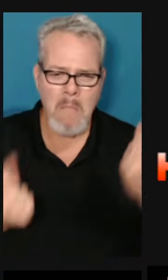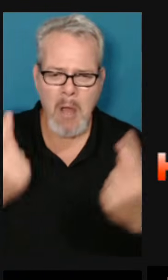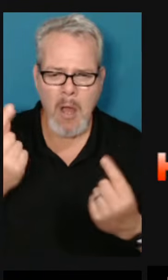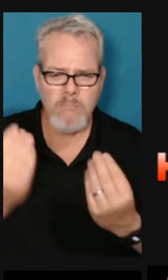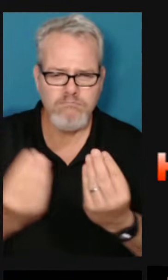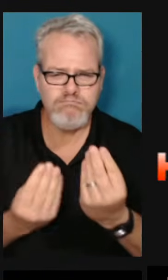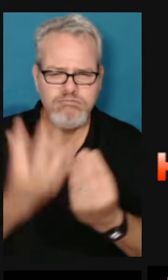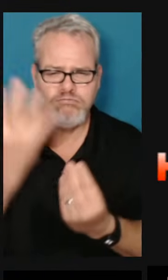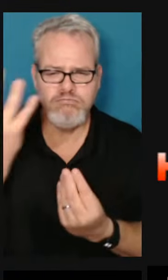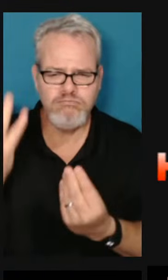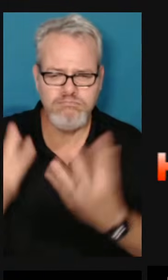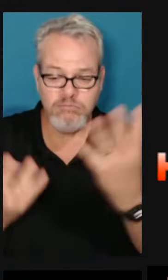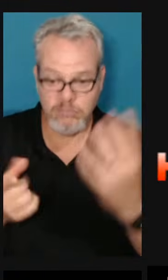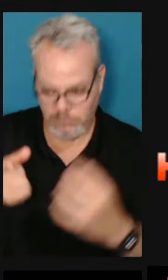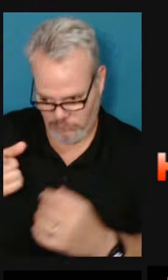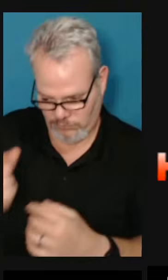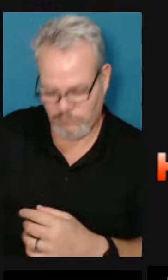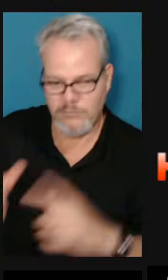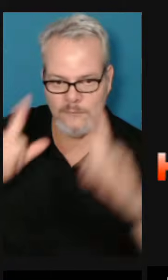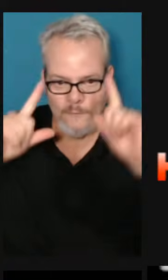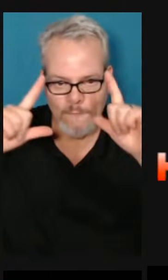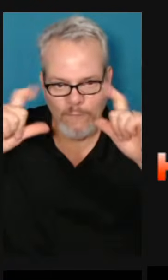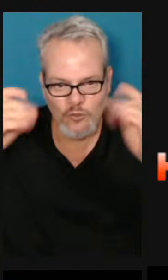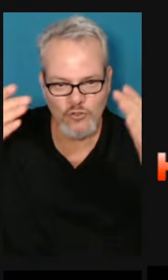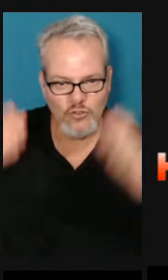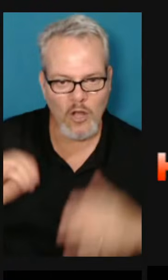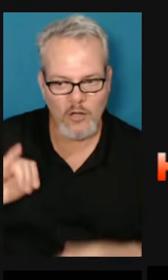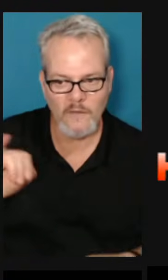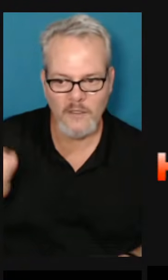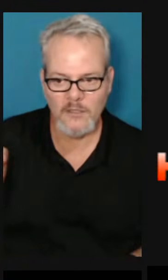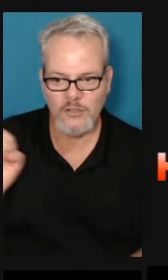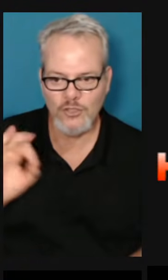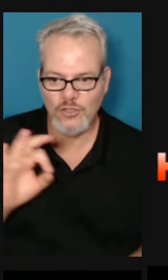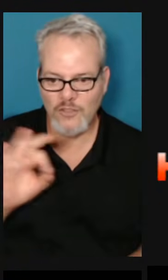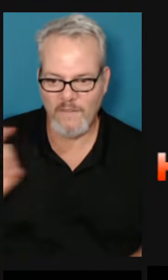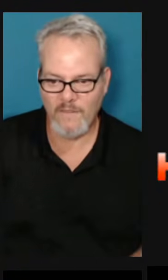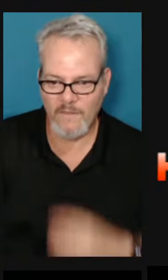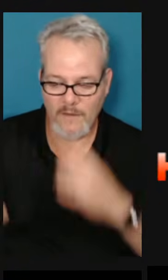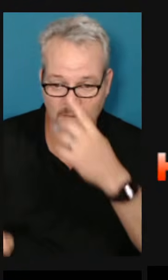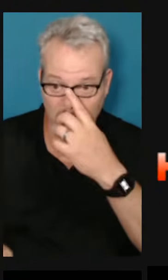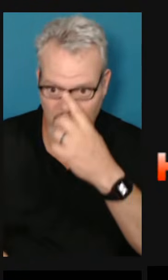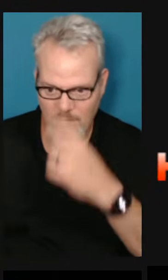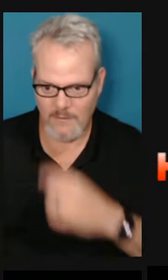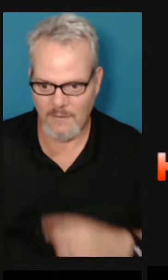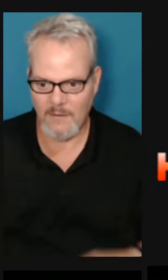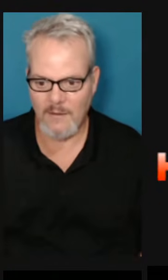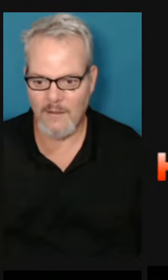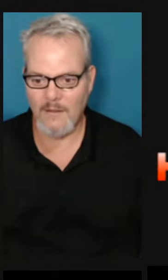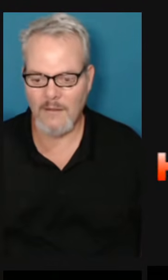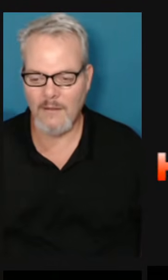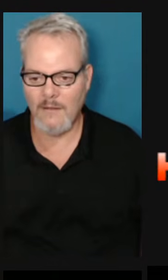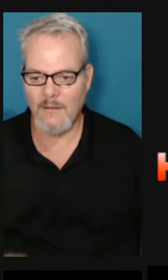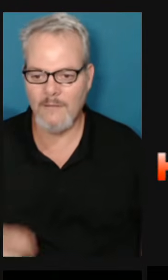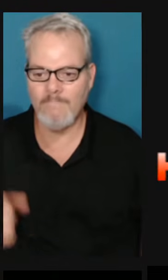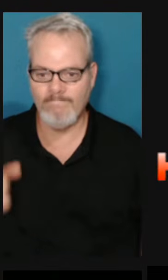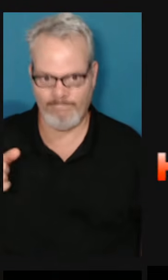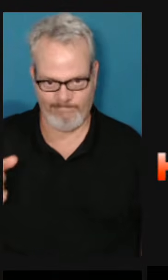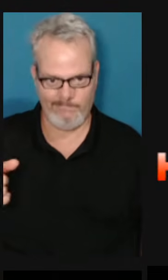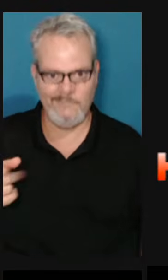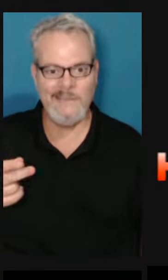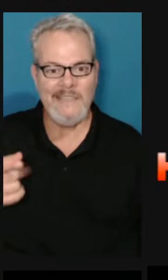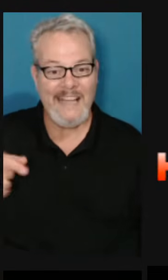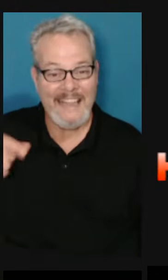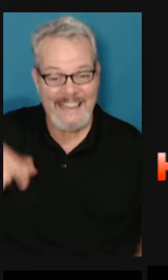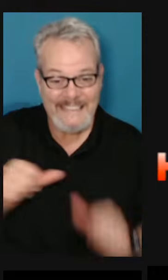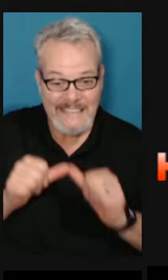This one's from Jeff. Hey, we got the lava We were fountains out there behind me too. here. This is just getting underway. The